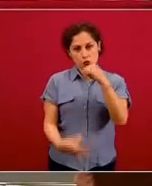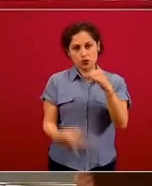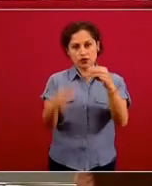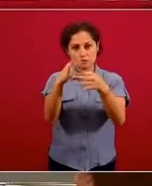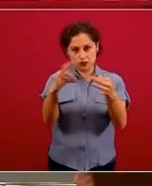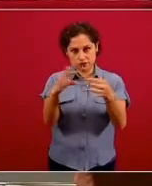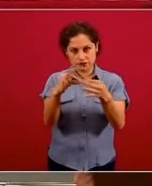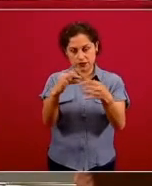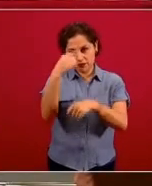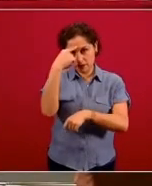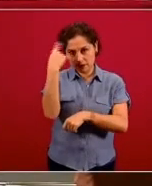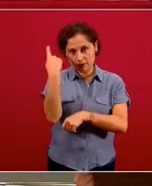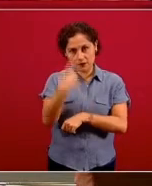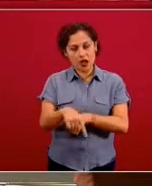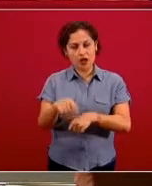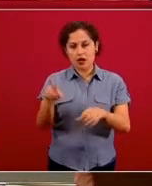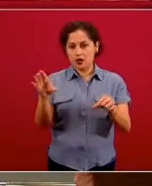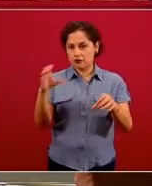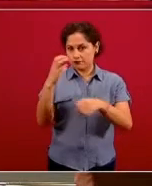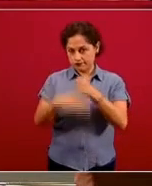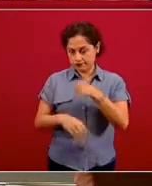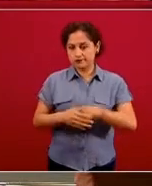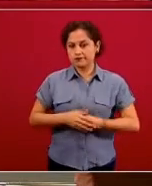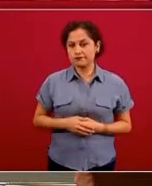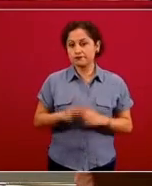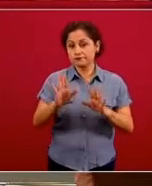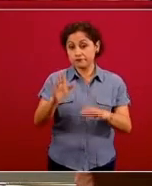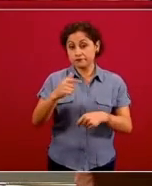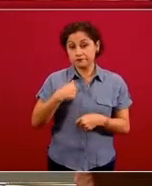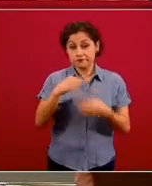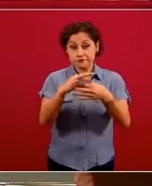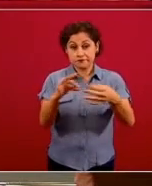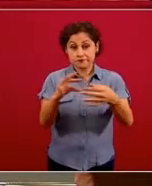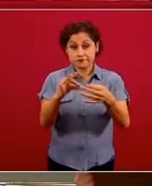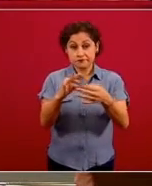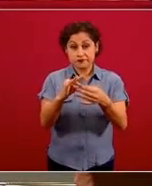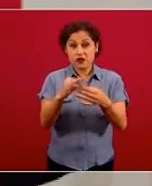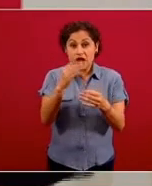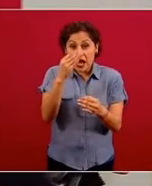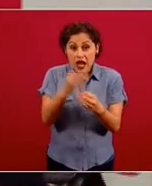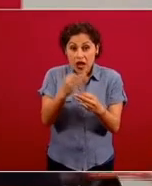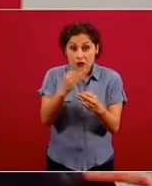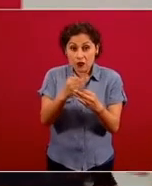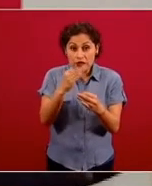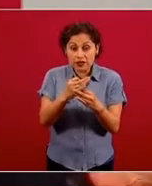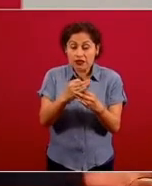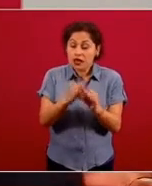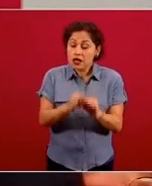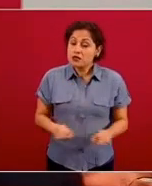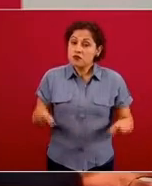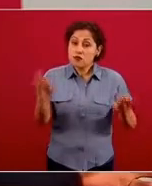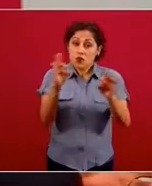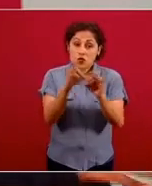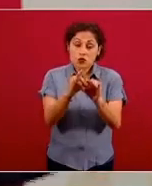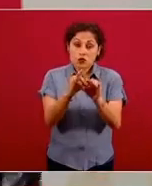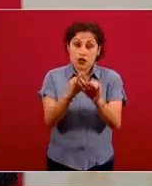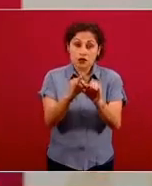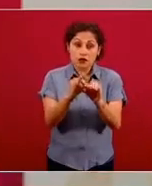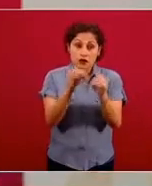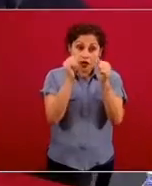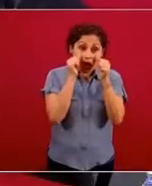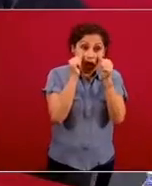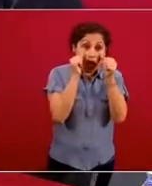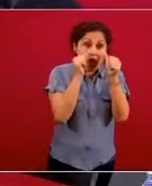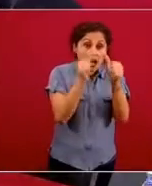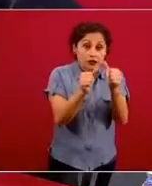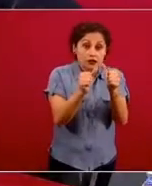end there. We have half a minute left. Now, this guide, we need to be very realistic about